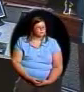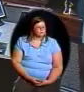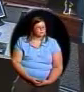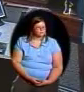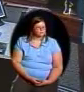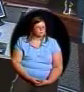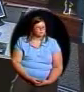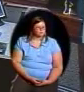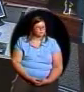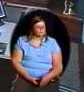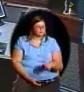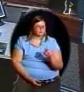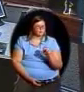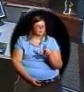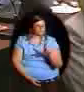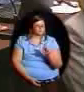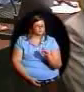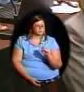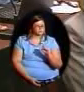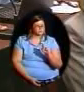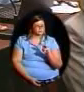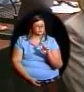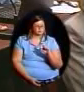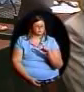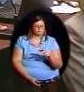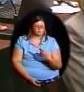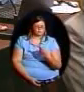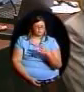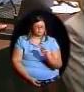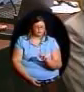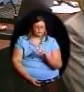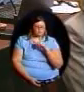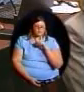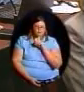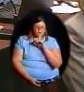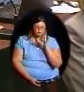please? Mrs. Wilhelm, that parasupport would fluctuate.